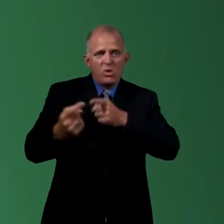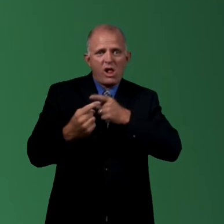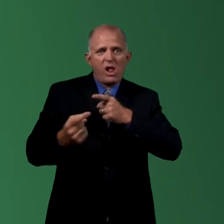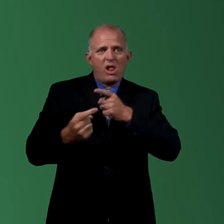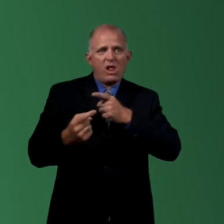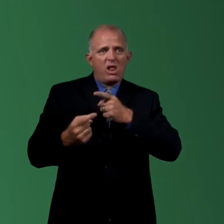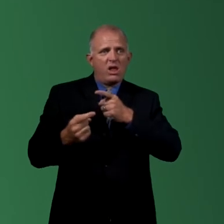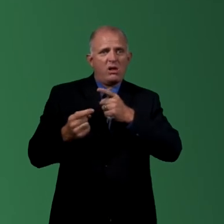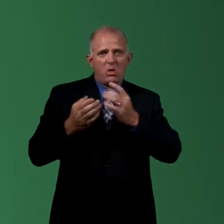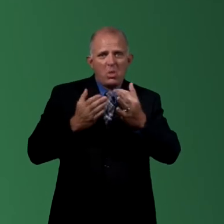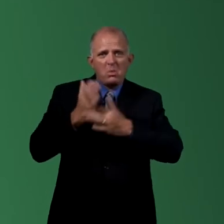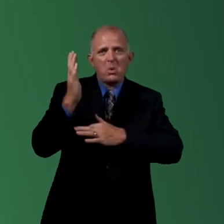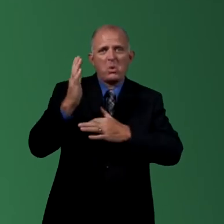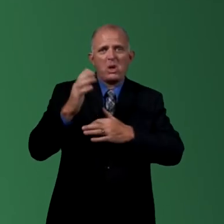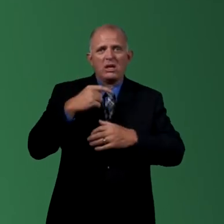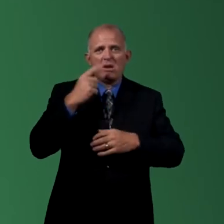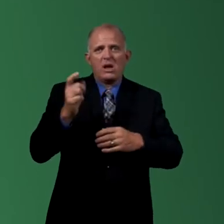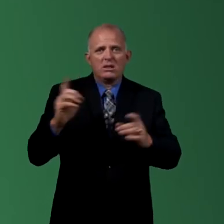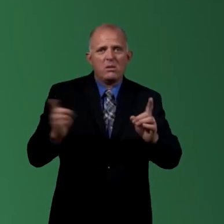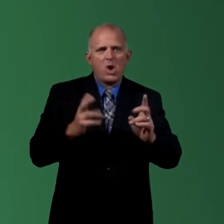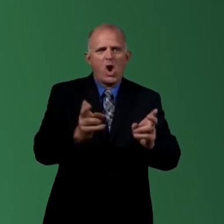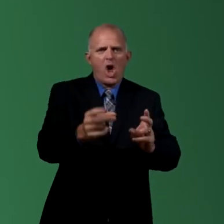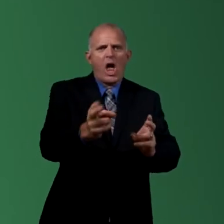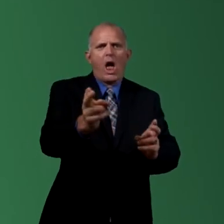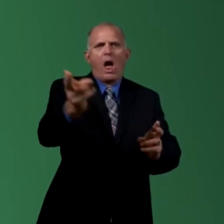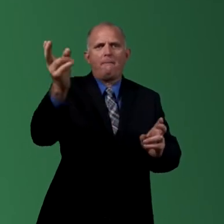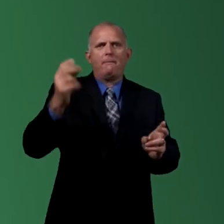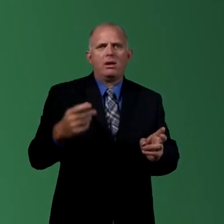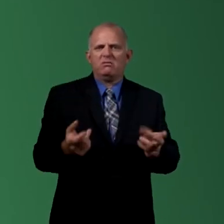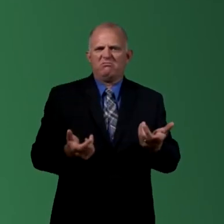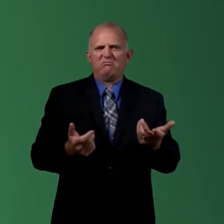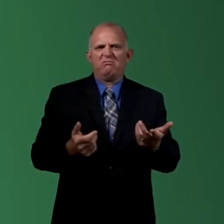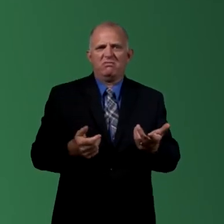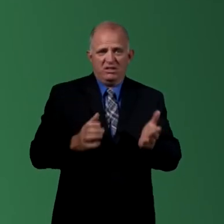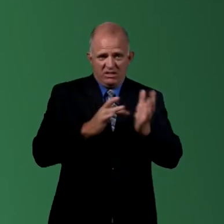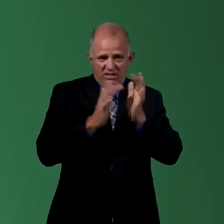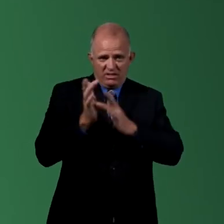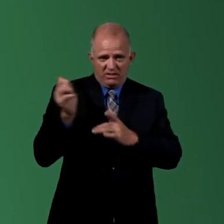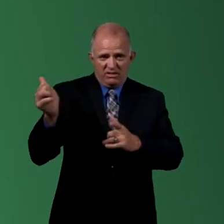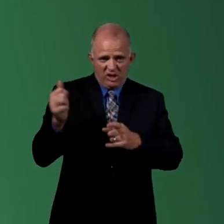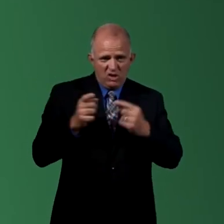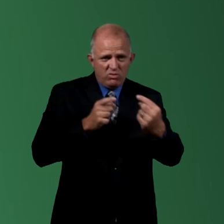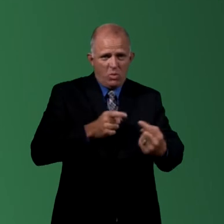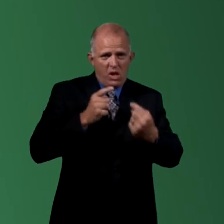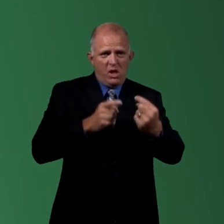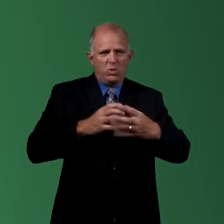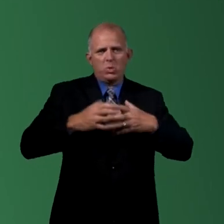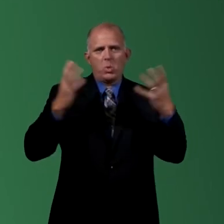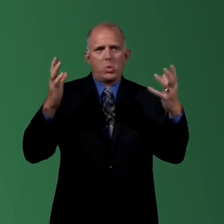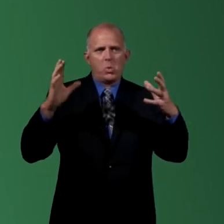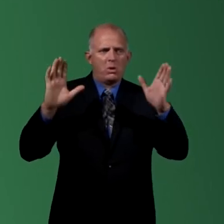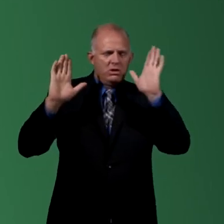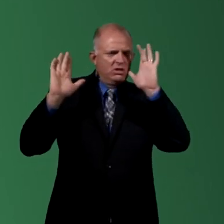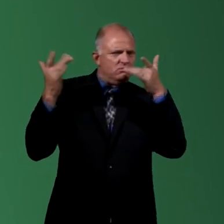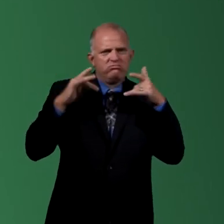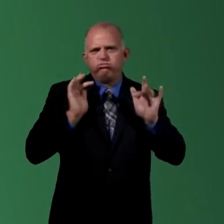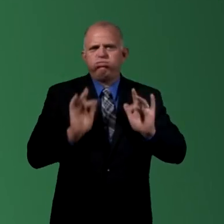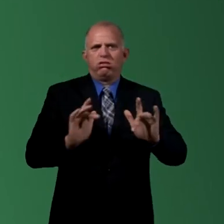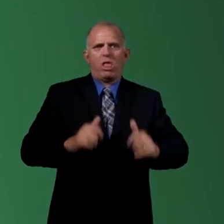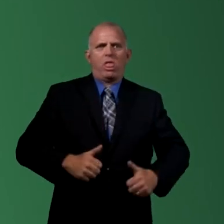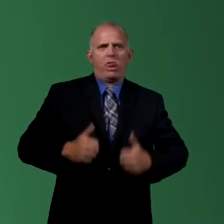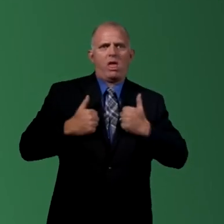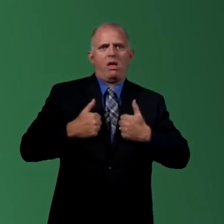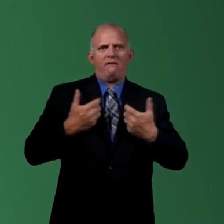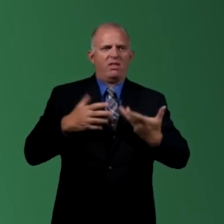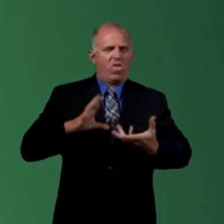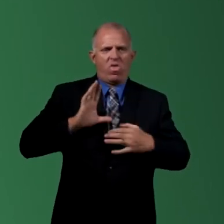with telling disciples to get to the point, and the people that came to him get to the point? Did Jesus struggle with being so caught up and get through life and feeling so depleted that, you know